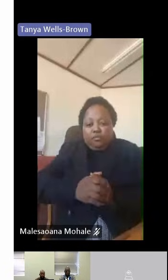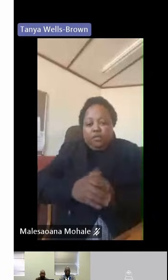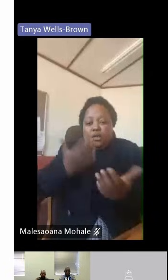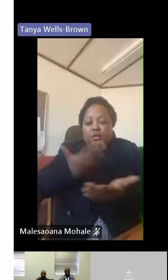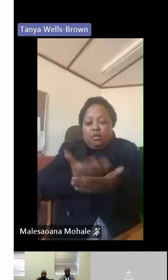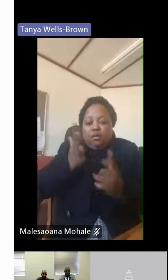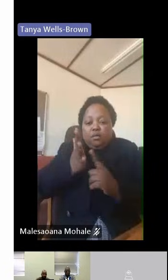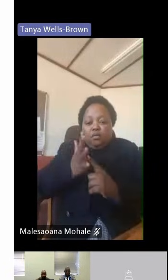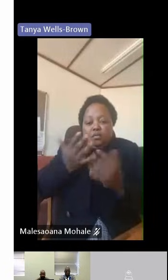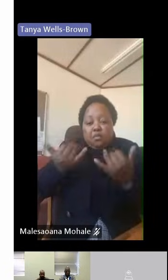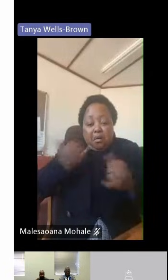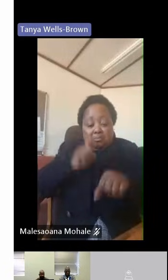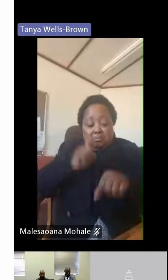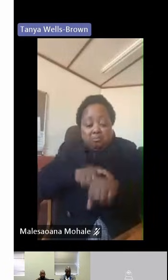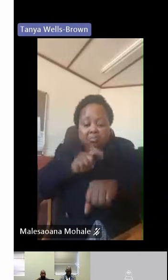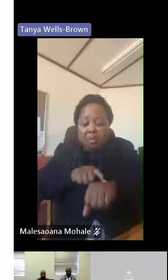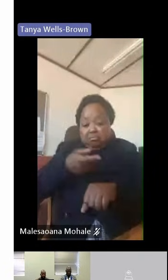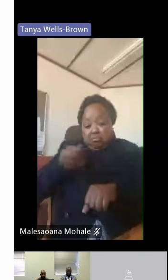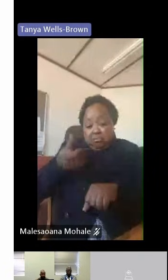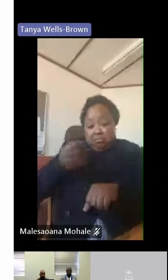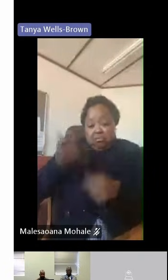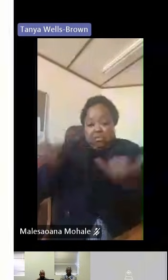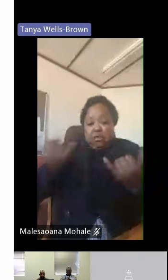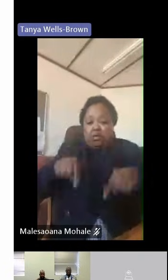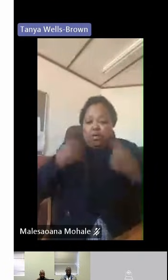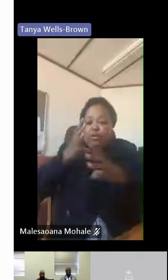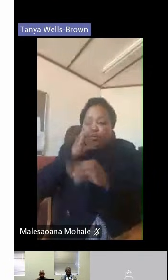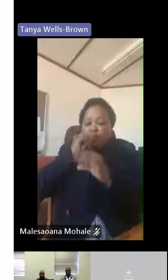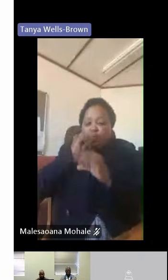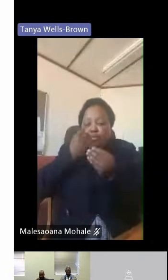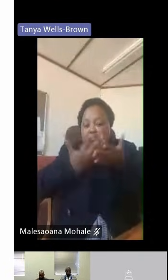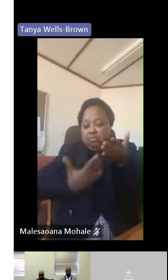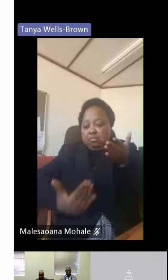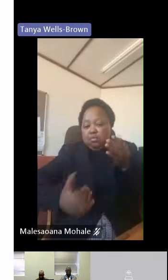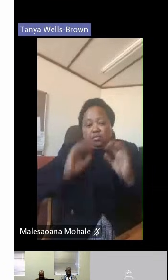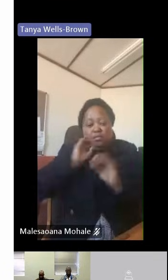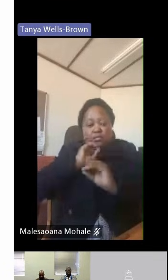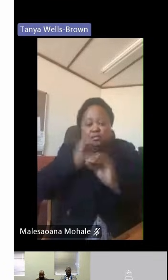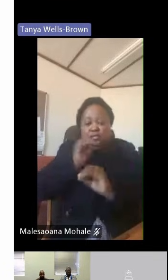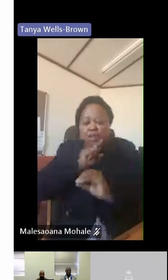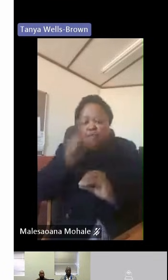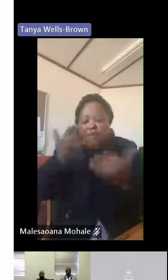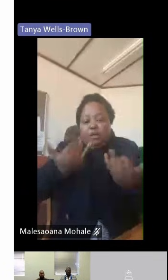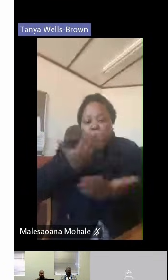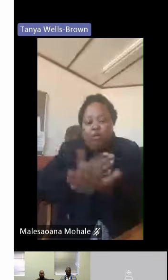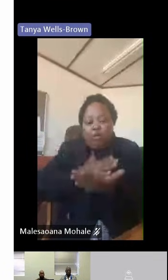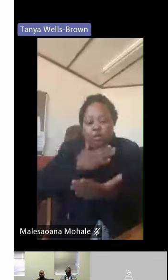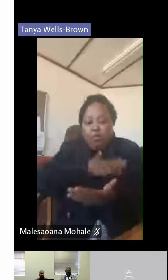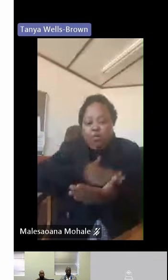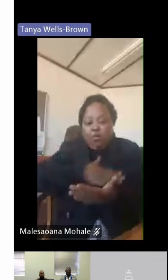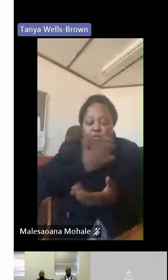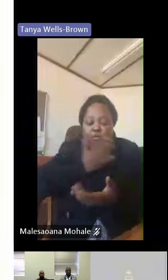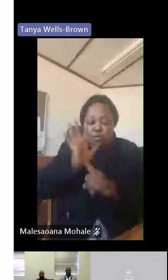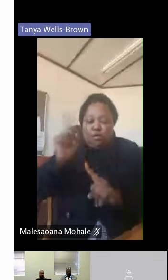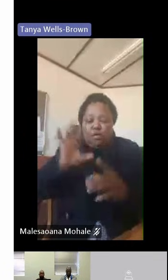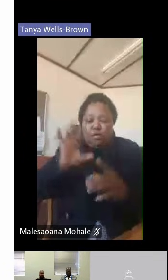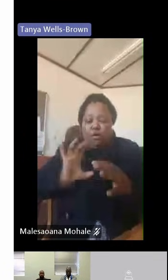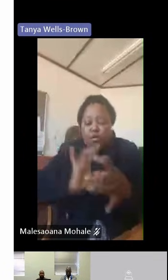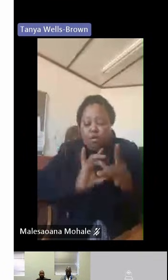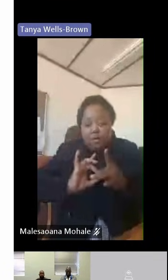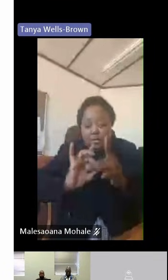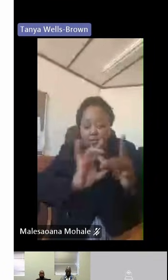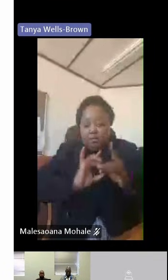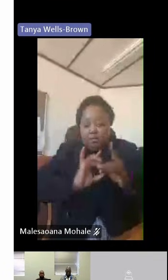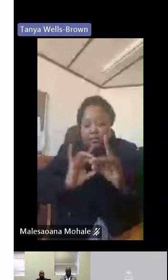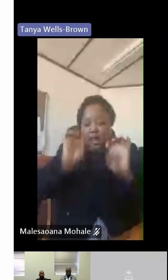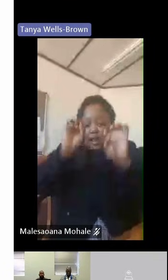speak too much about this now, but just to make you aware that this coordination element and guidance is